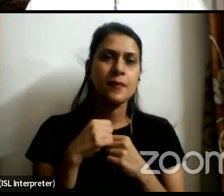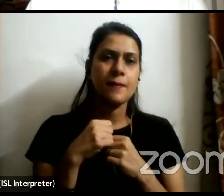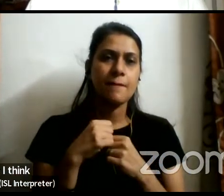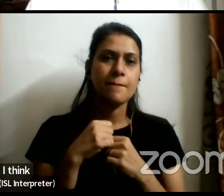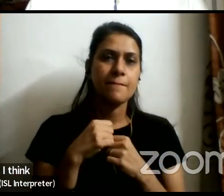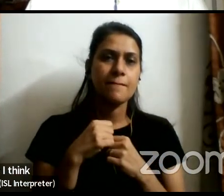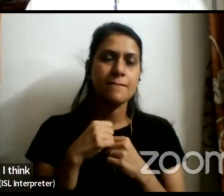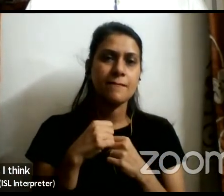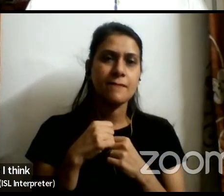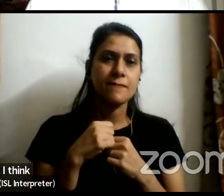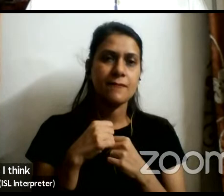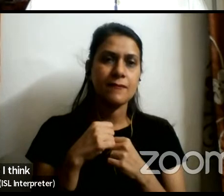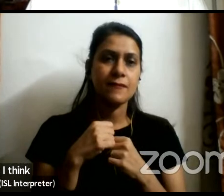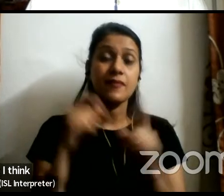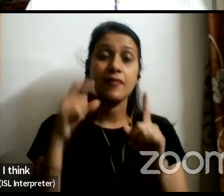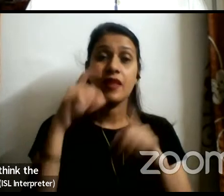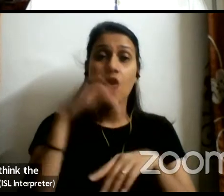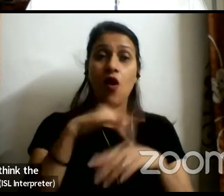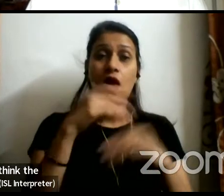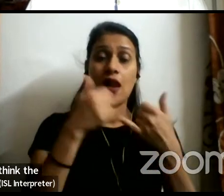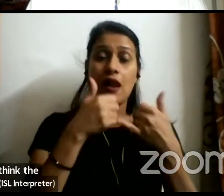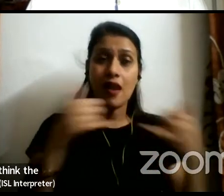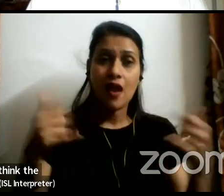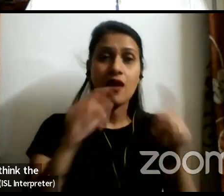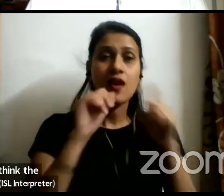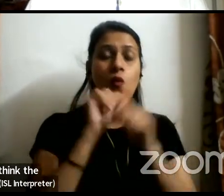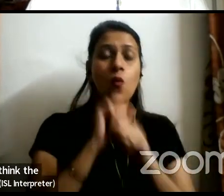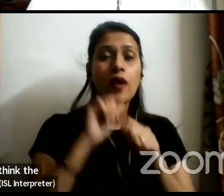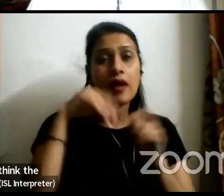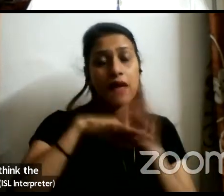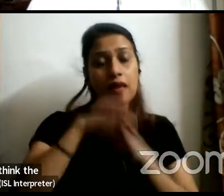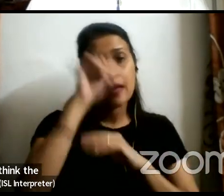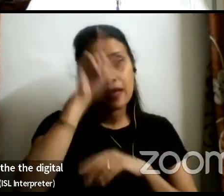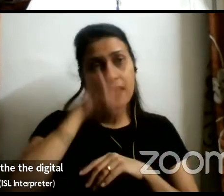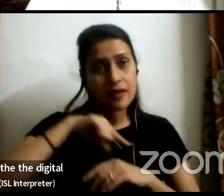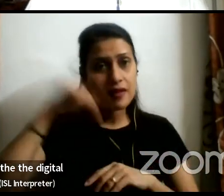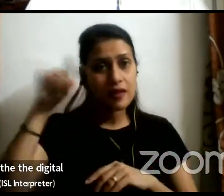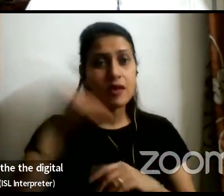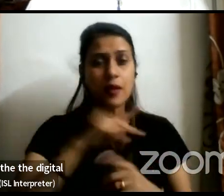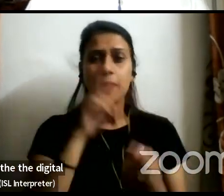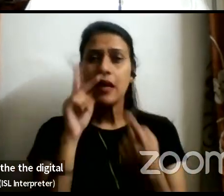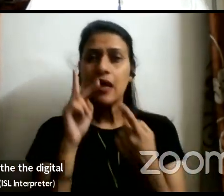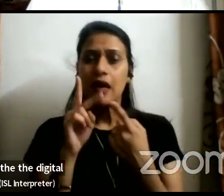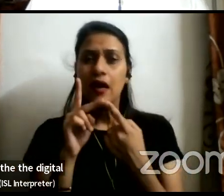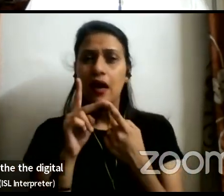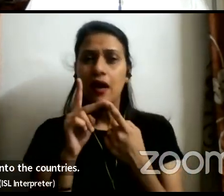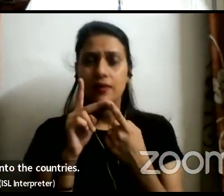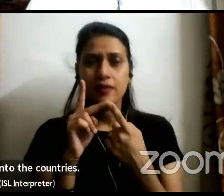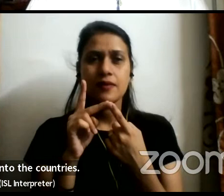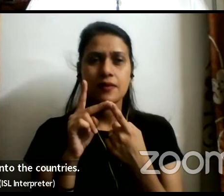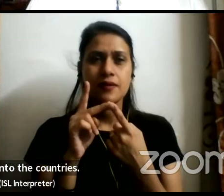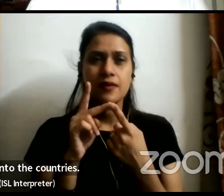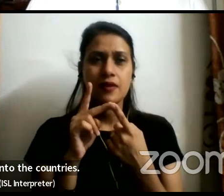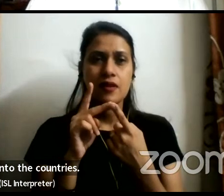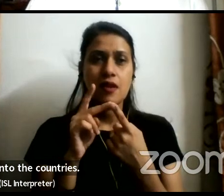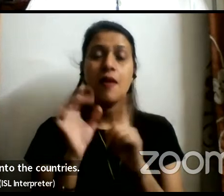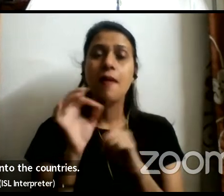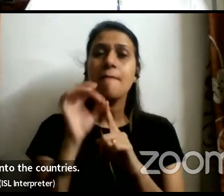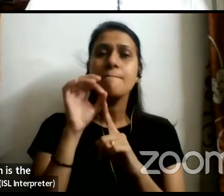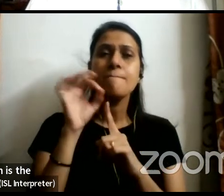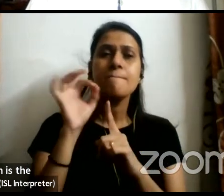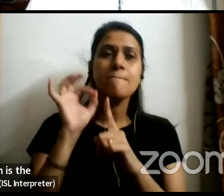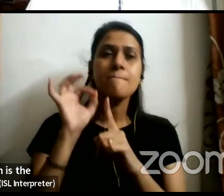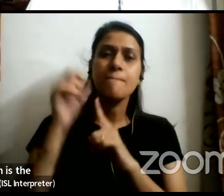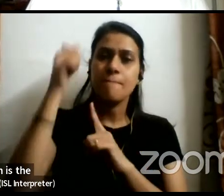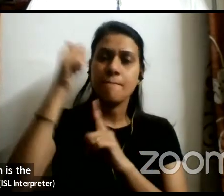the digital platform is seen as bringing something into the countries. But the other side of the coin is the privacy implications of